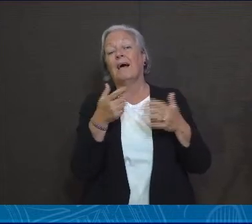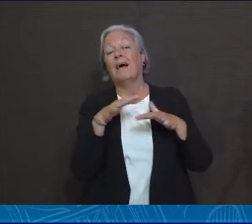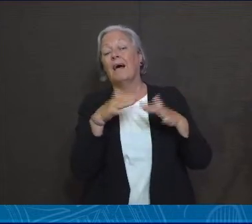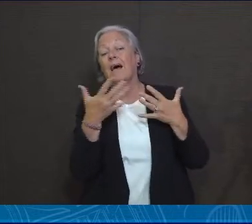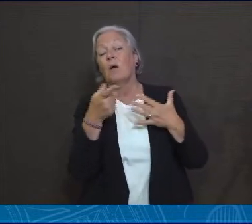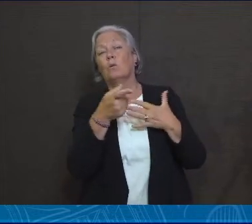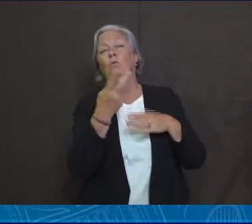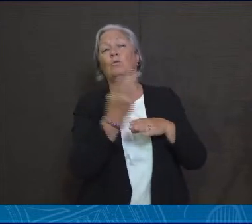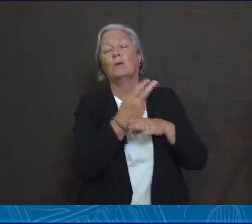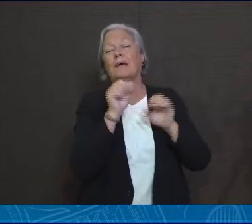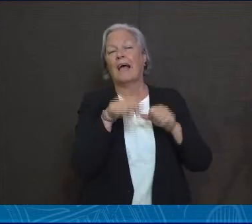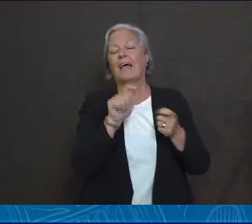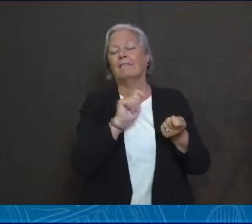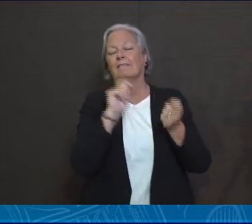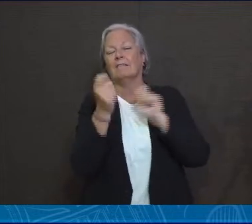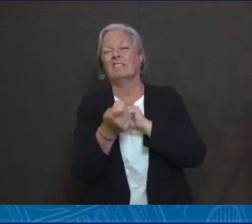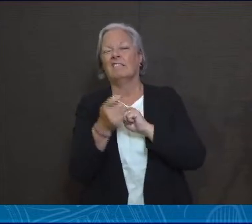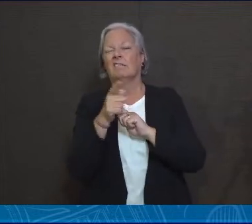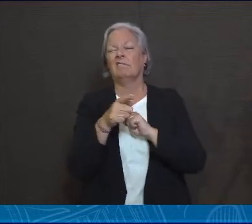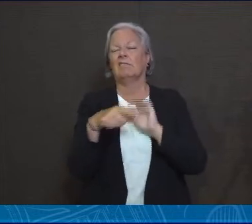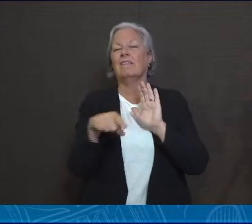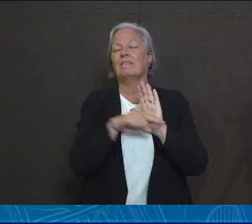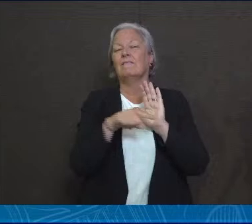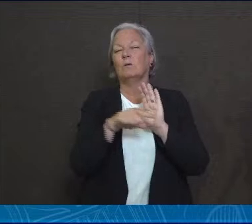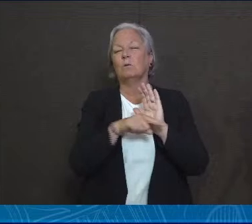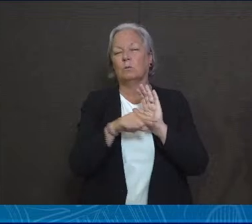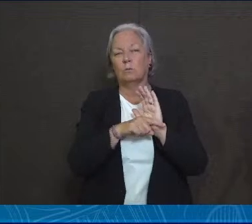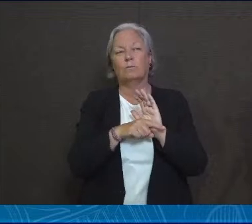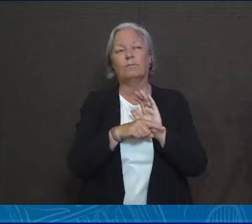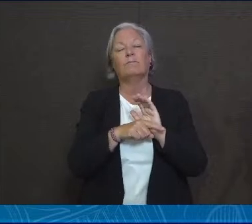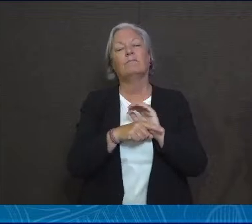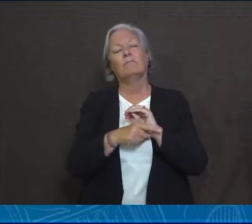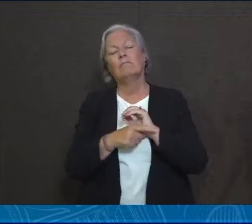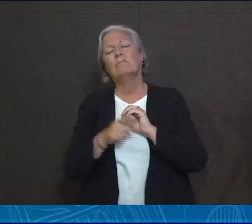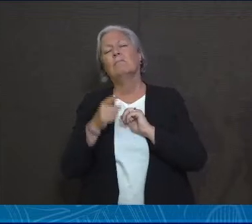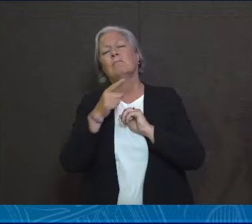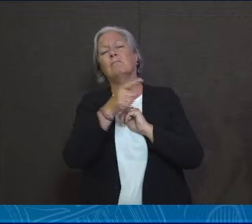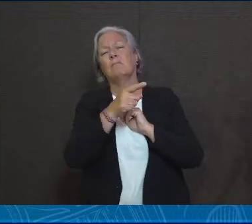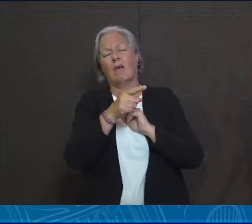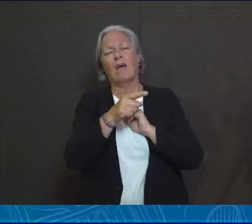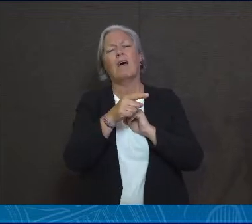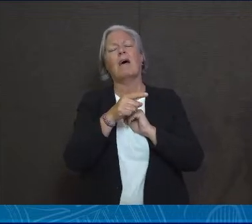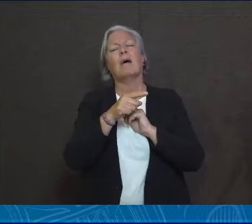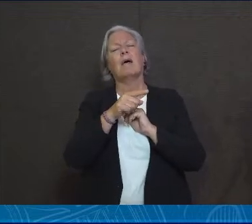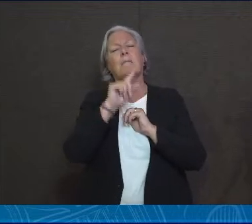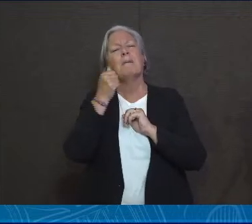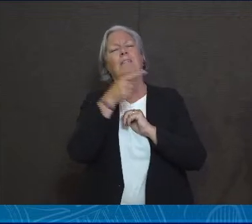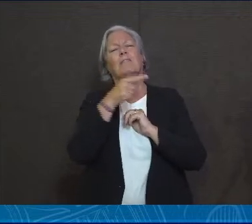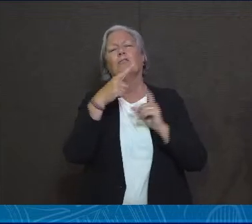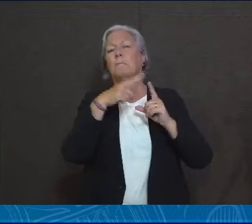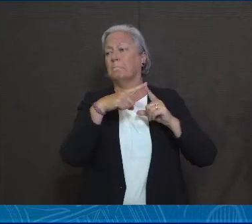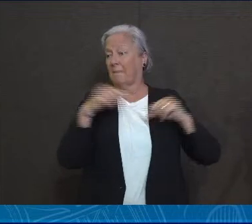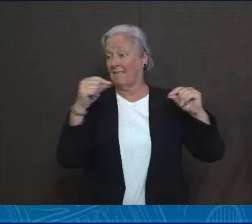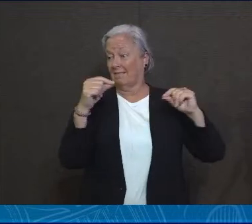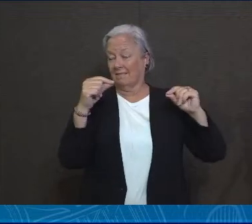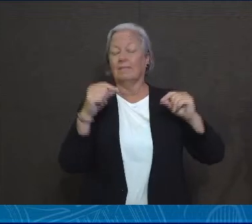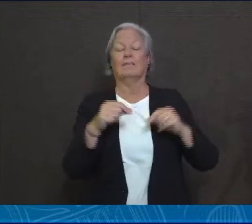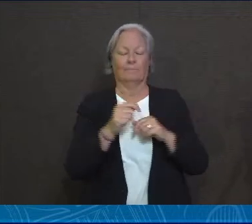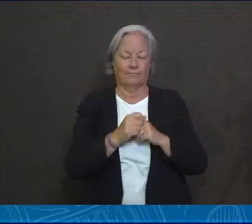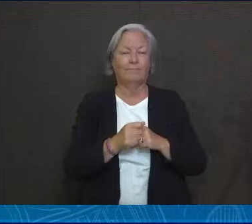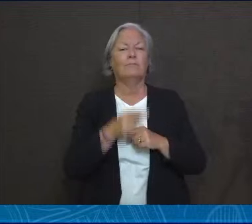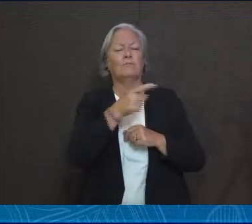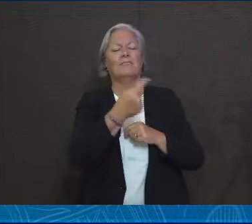For example, Dr. Saturo, you mentioned that there is a need for interoperability of